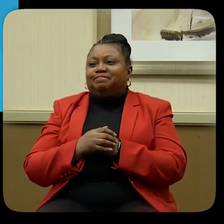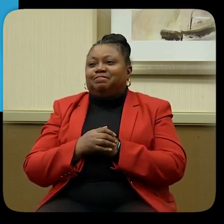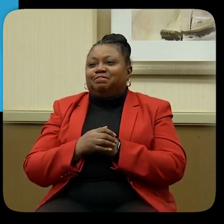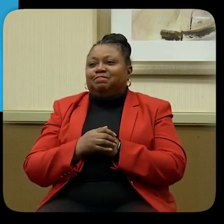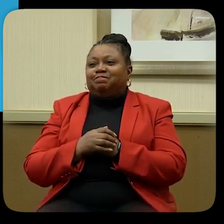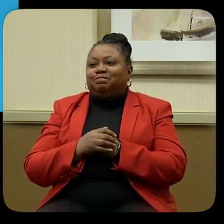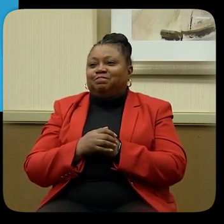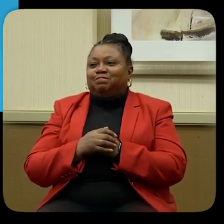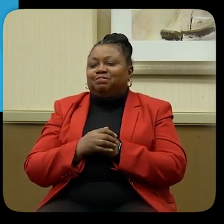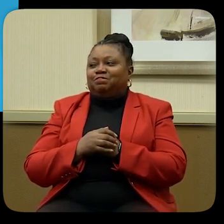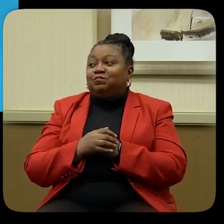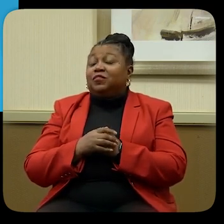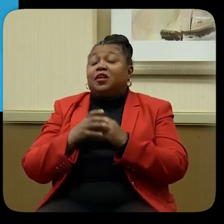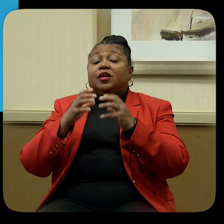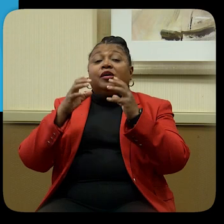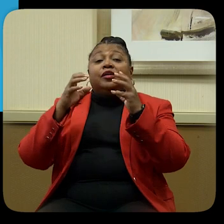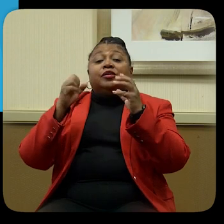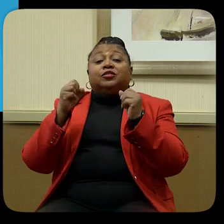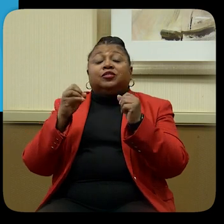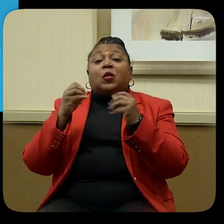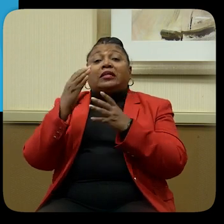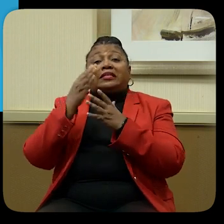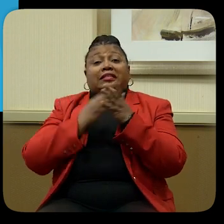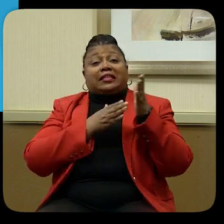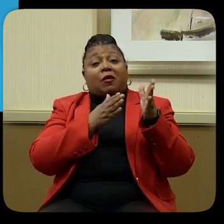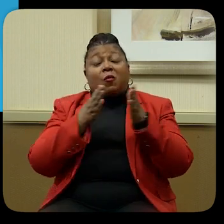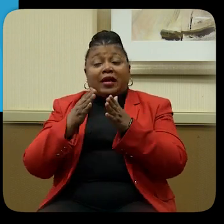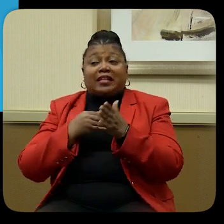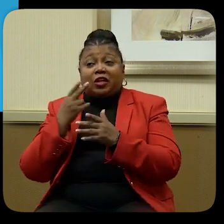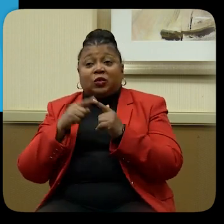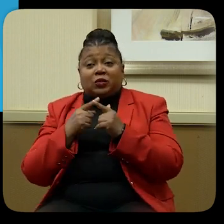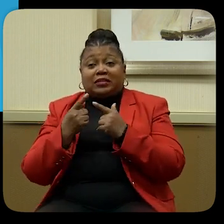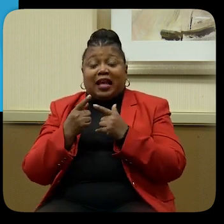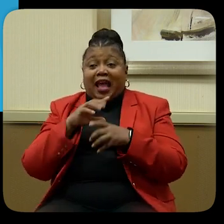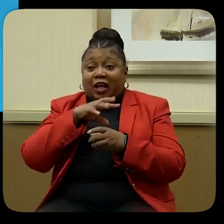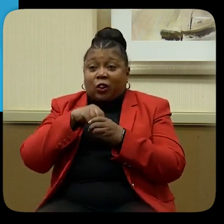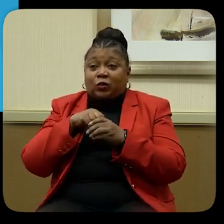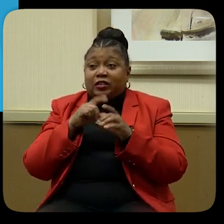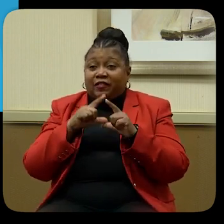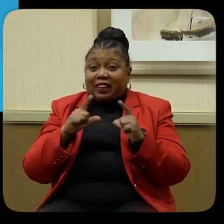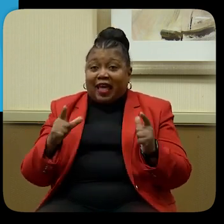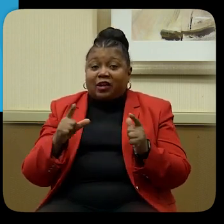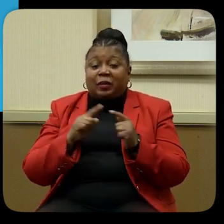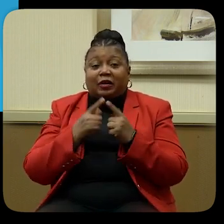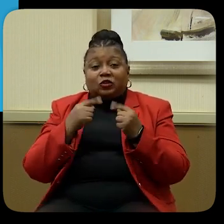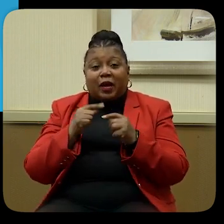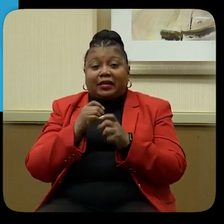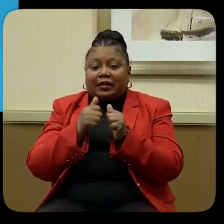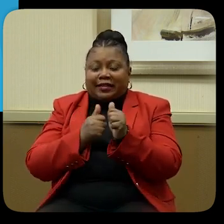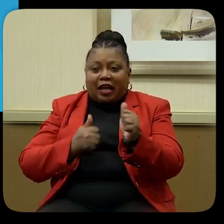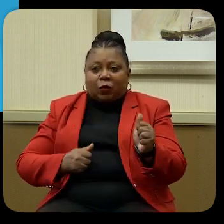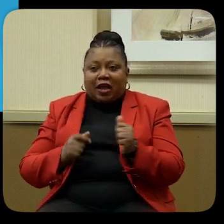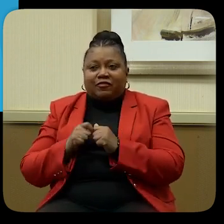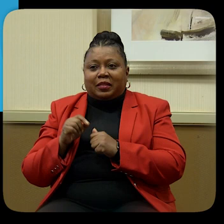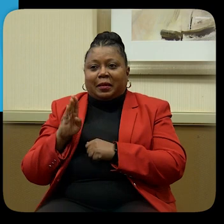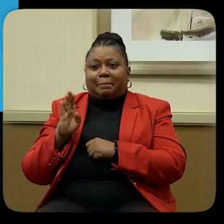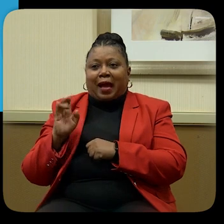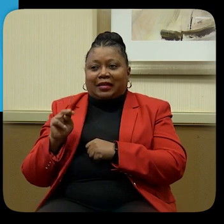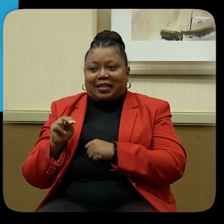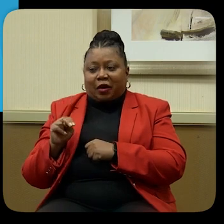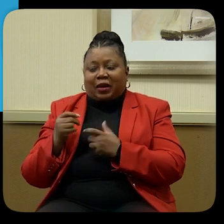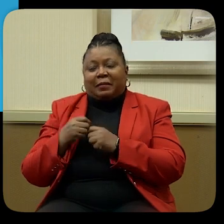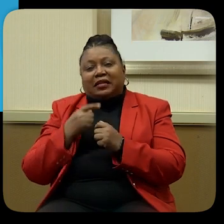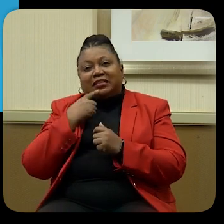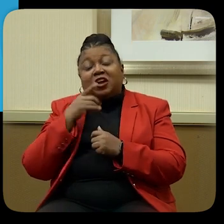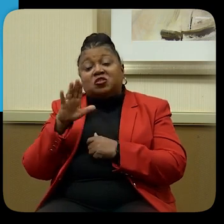right. So some of the ways that I use inclusive language around trying to get away from the binary is I